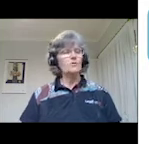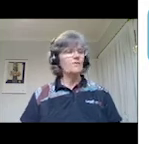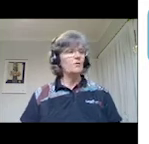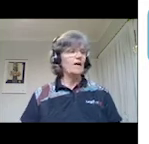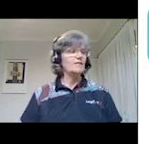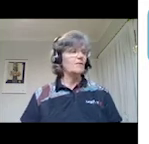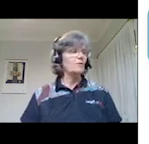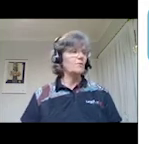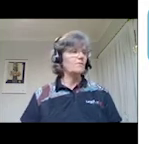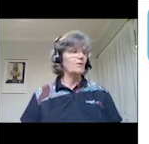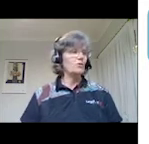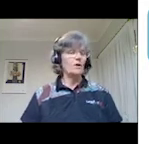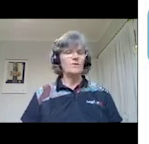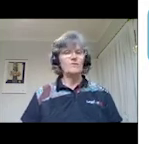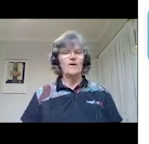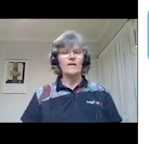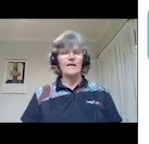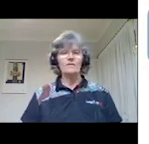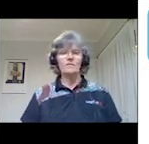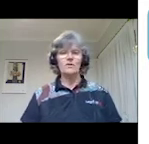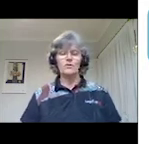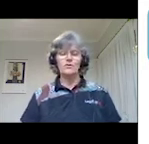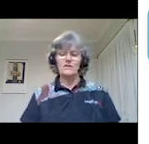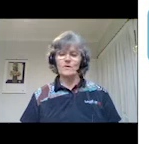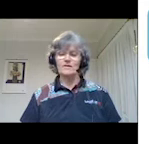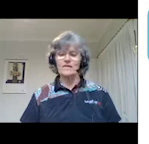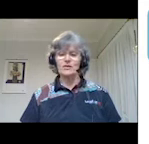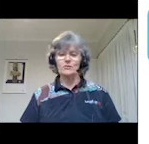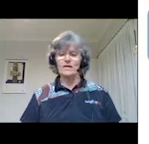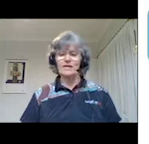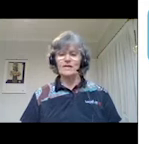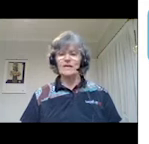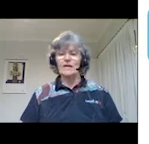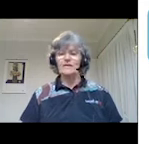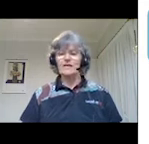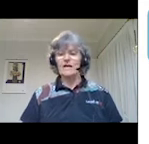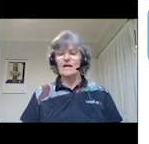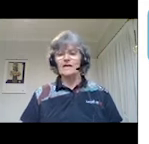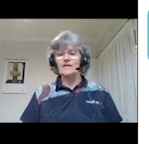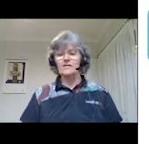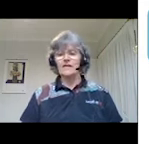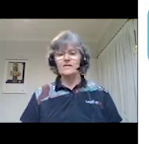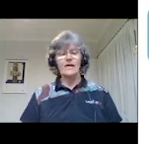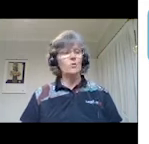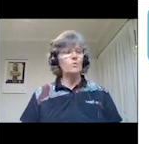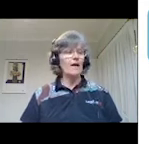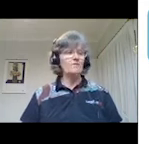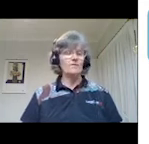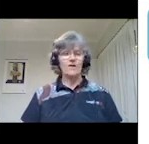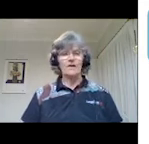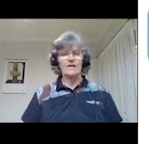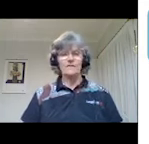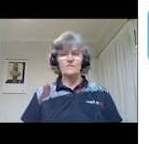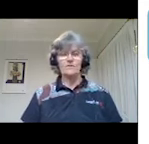So if you ask for a review of your fine and Revenue New South Wales agree, then they will waive